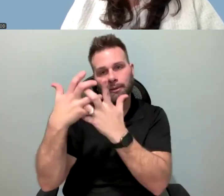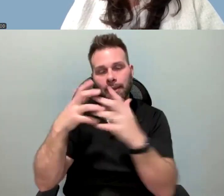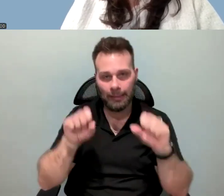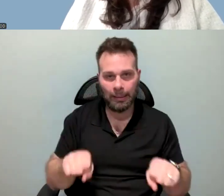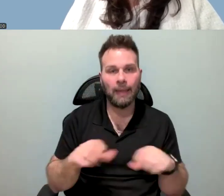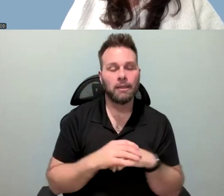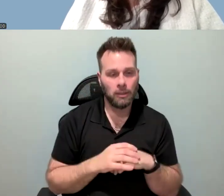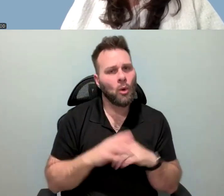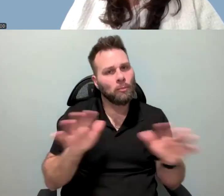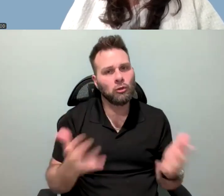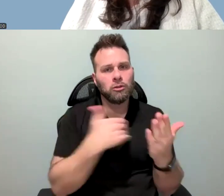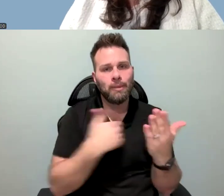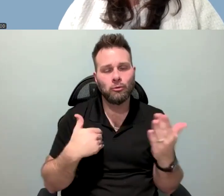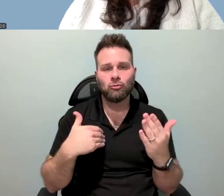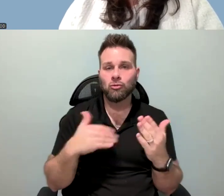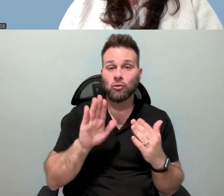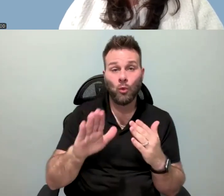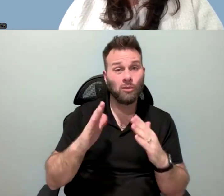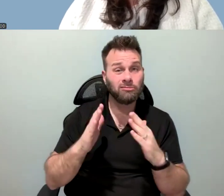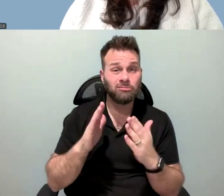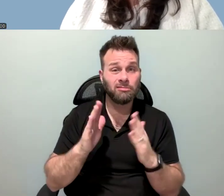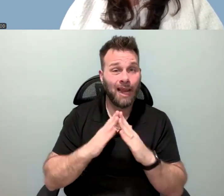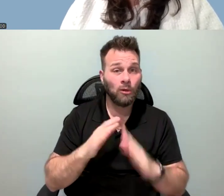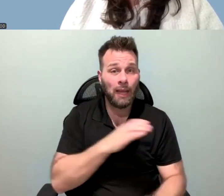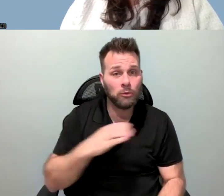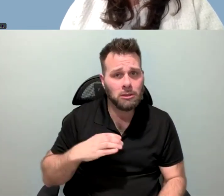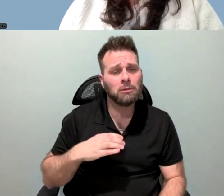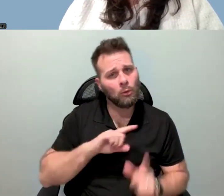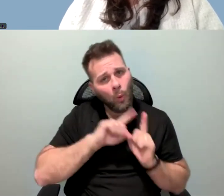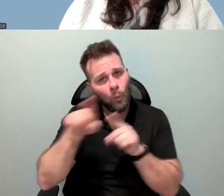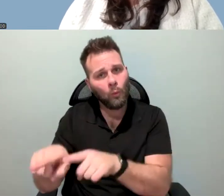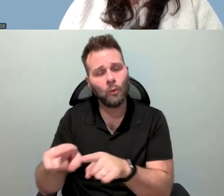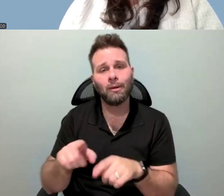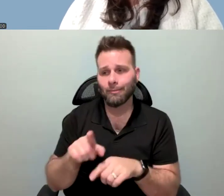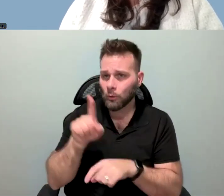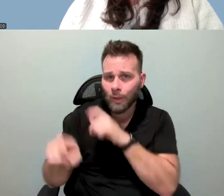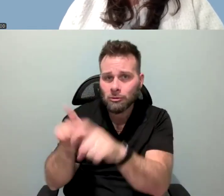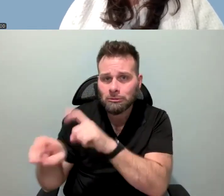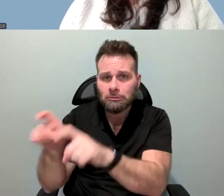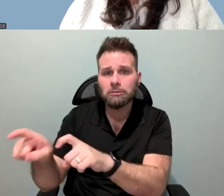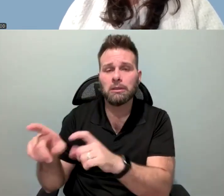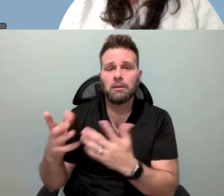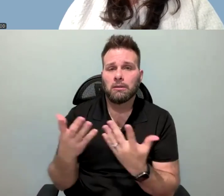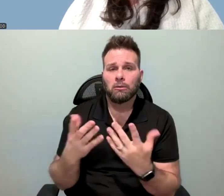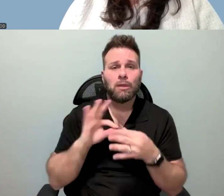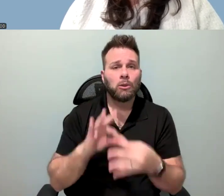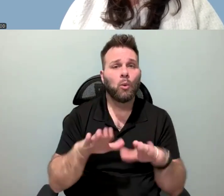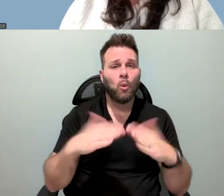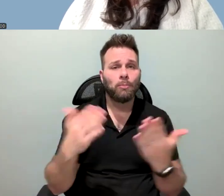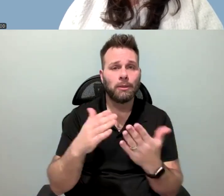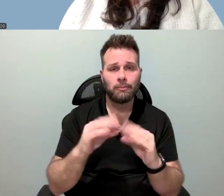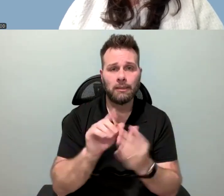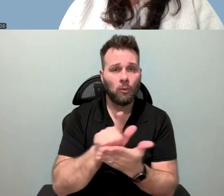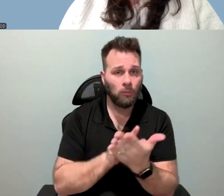town council. They're there to ask your questions about open meeting, or to answer, your questions about open meeting law.